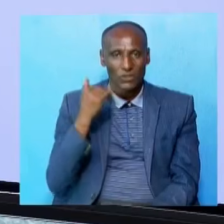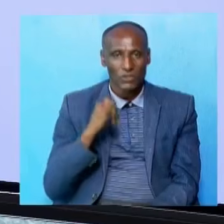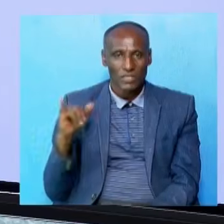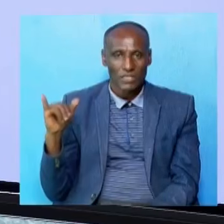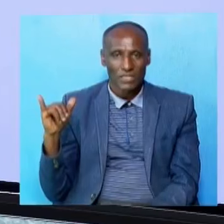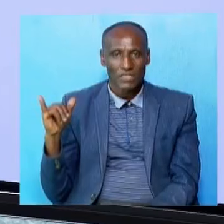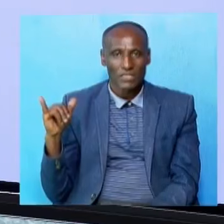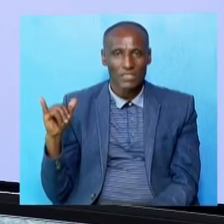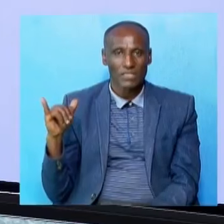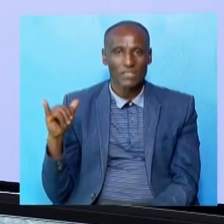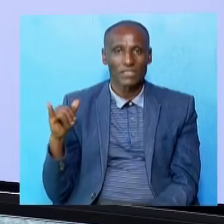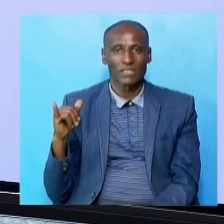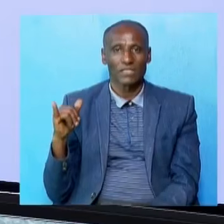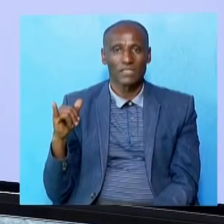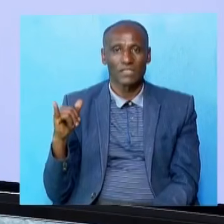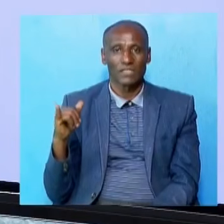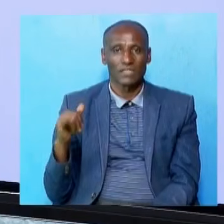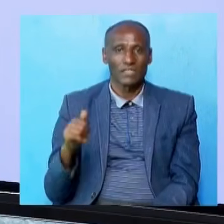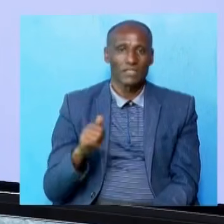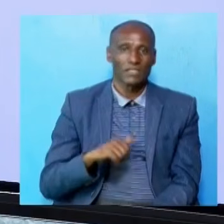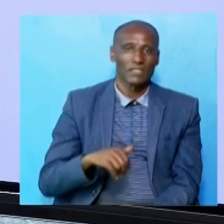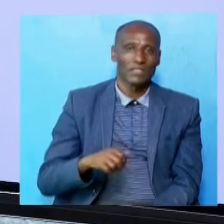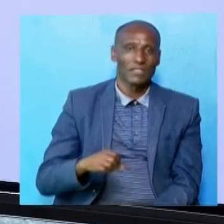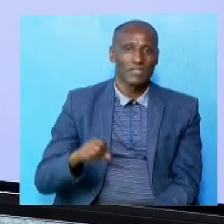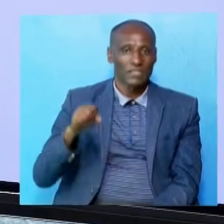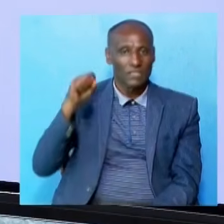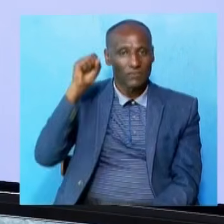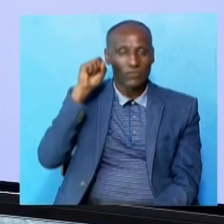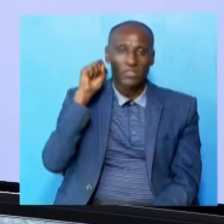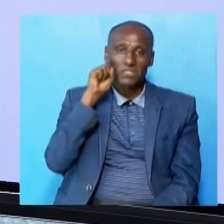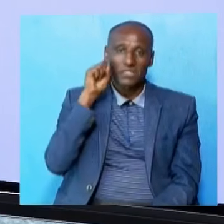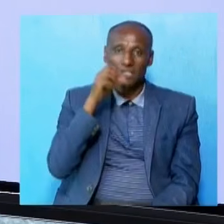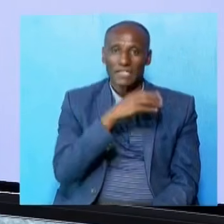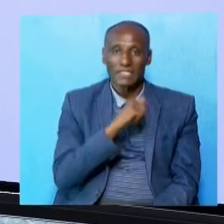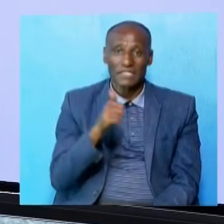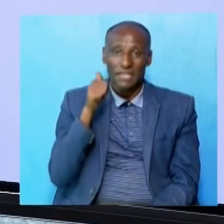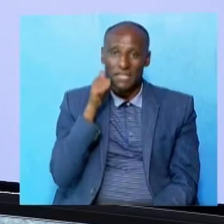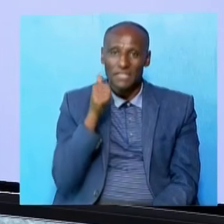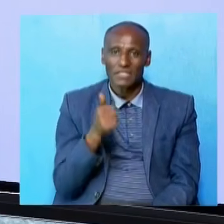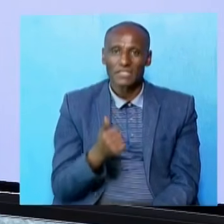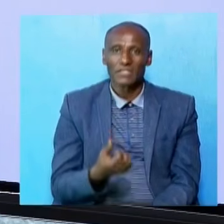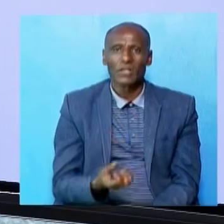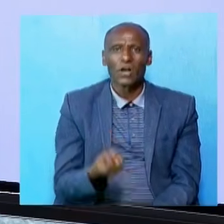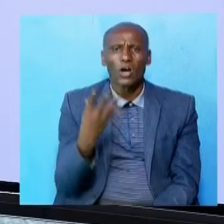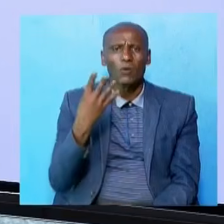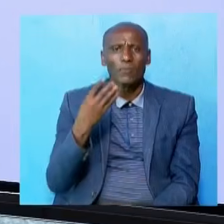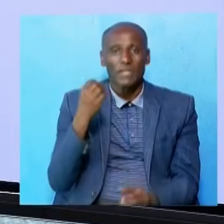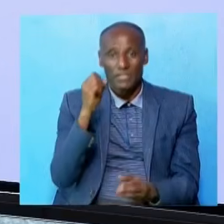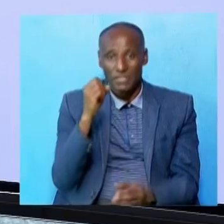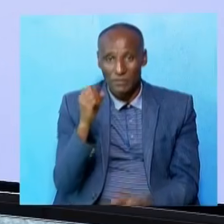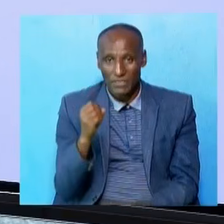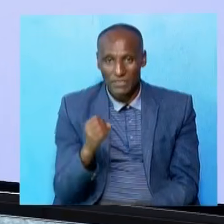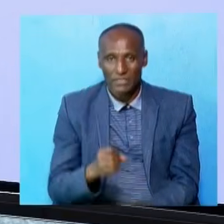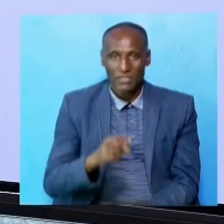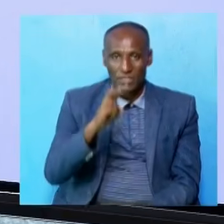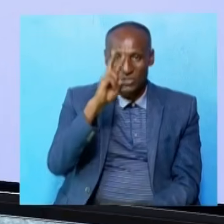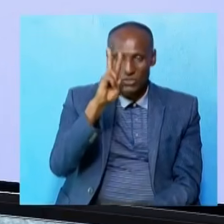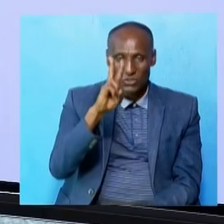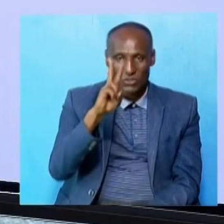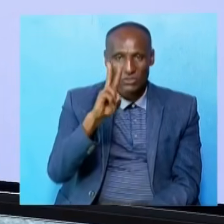example, if you say Senait and Ayantu, how many subjects do we have now? 2, right? Senait